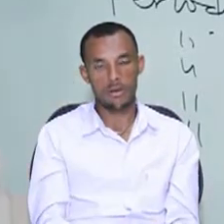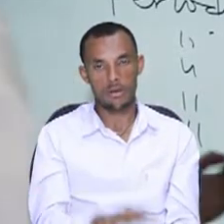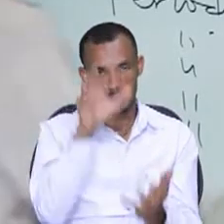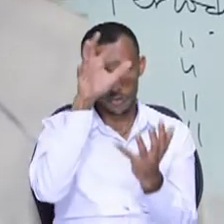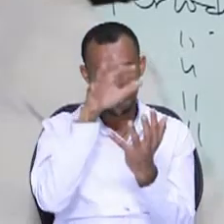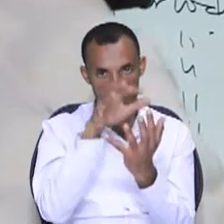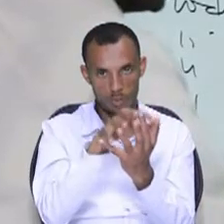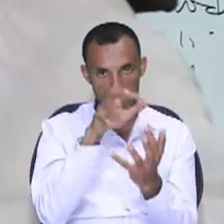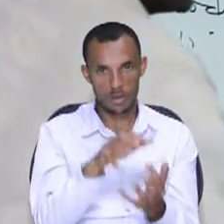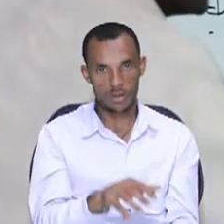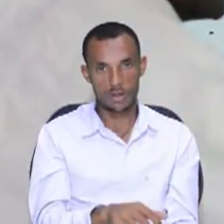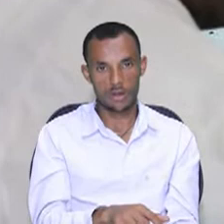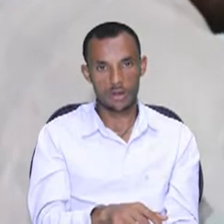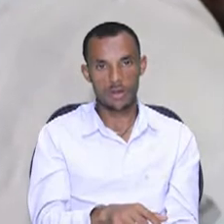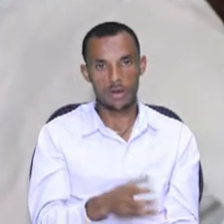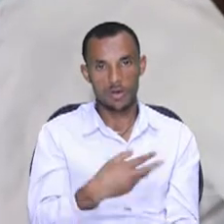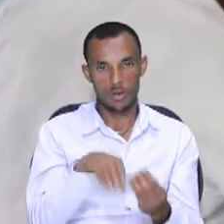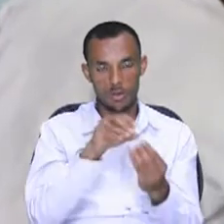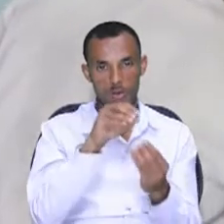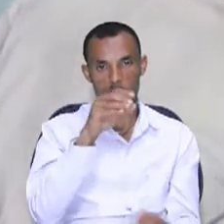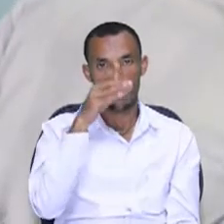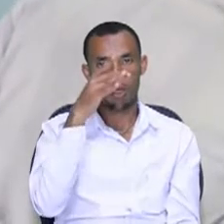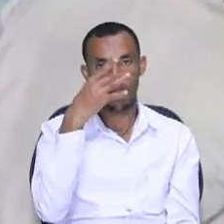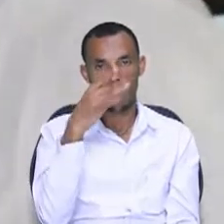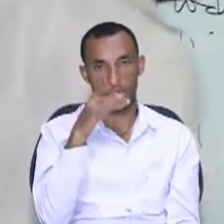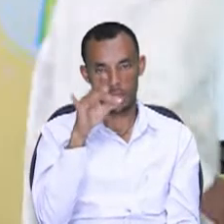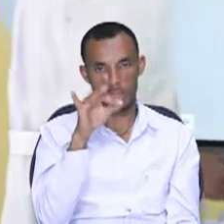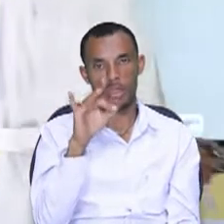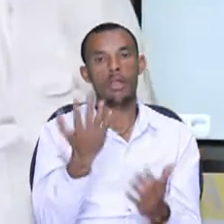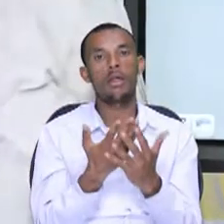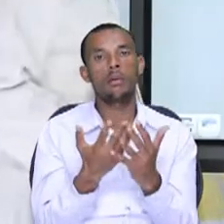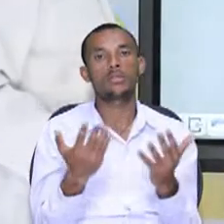which contain also 18 elements.